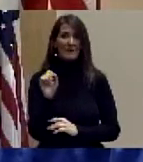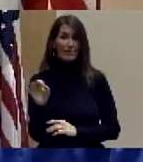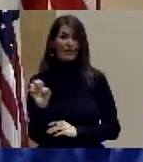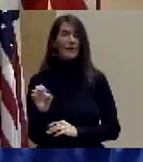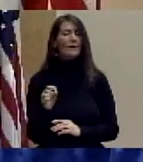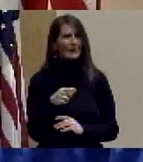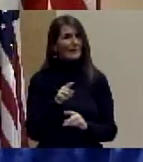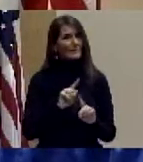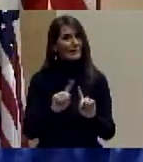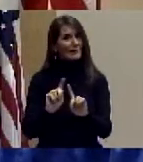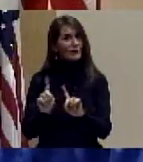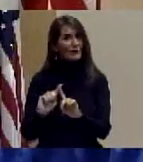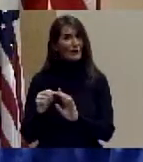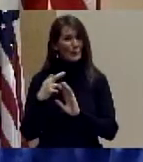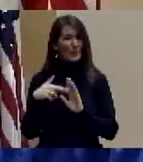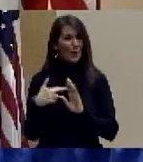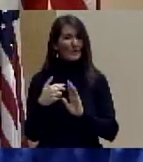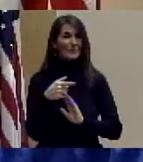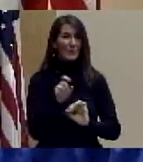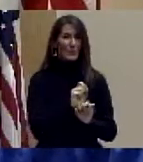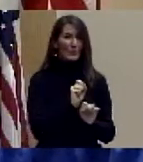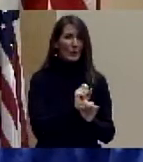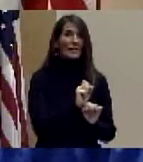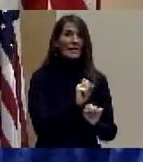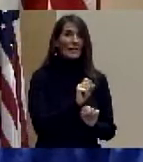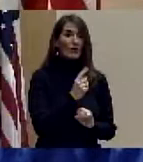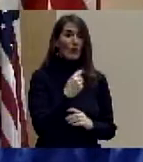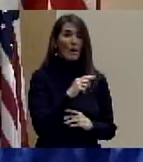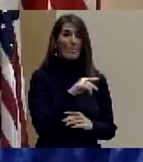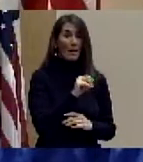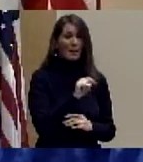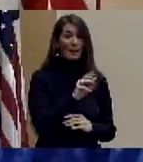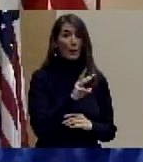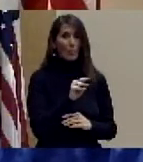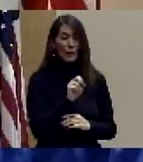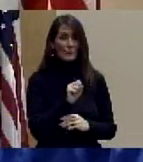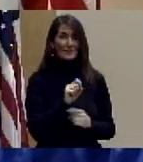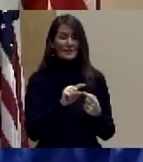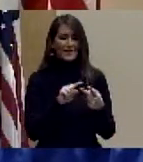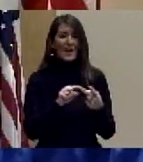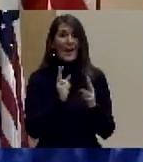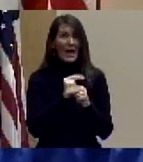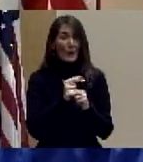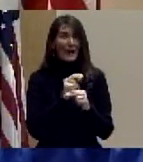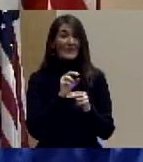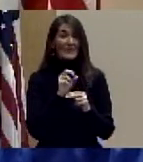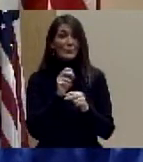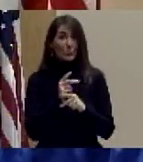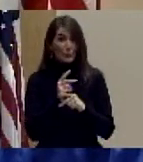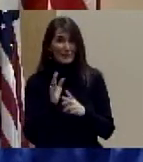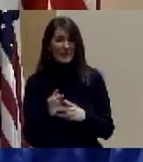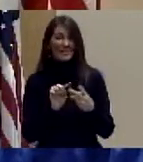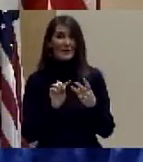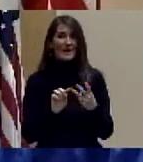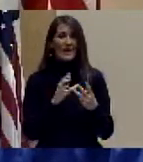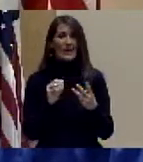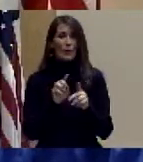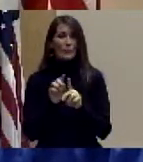wears many hats. Tim serves as our Commissioner of Public Works, our Highway Superintendent, and our Superintendent of